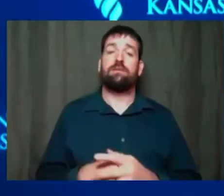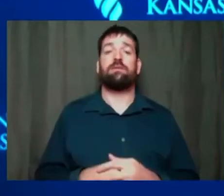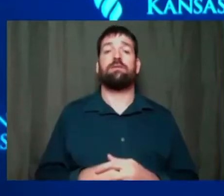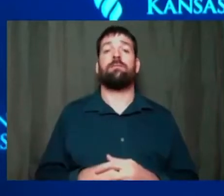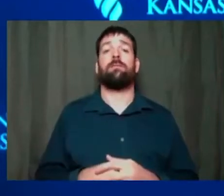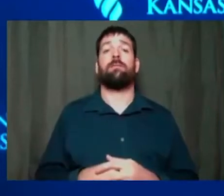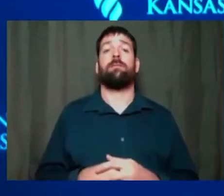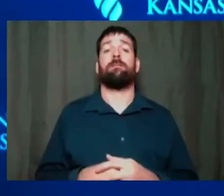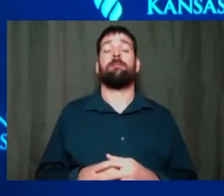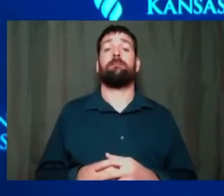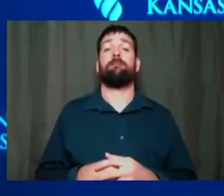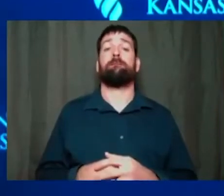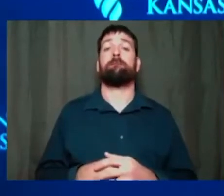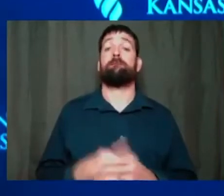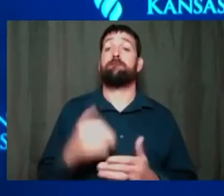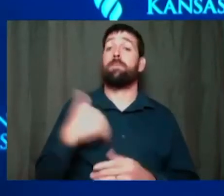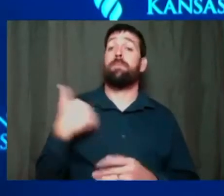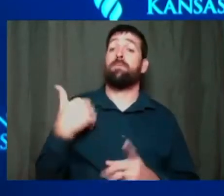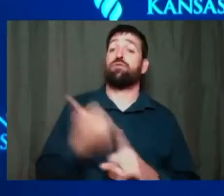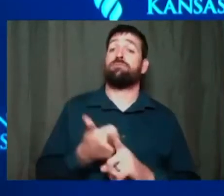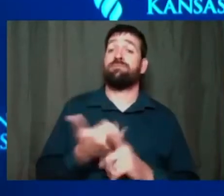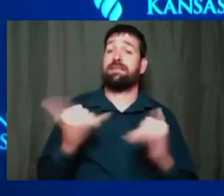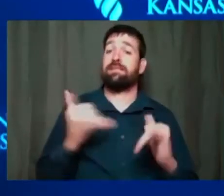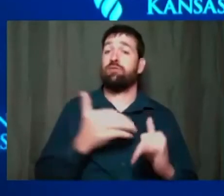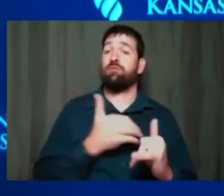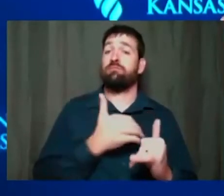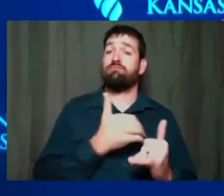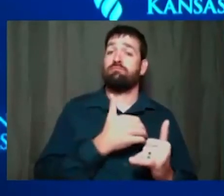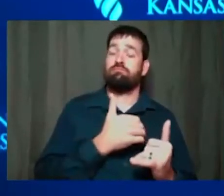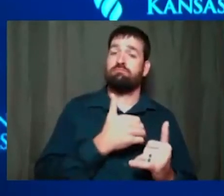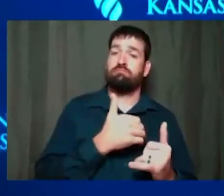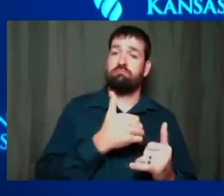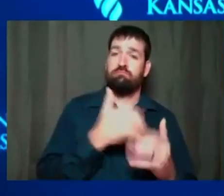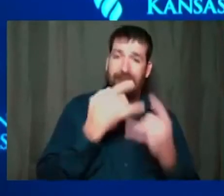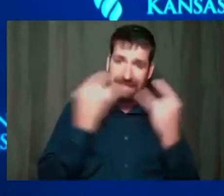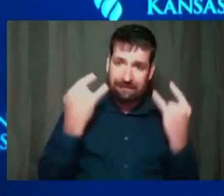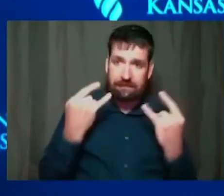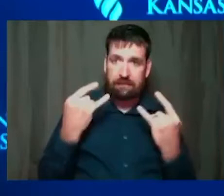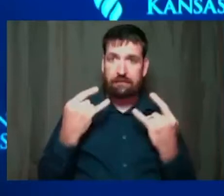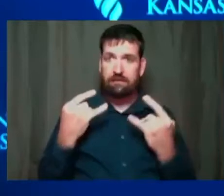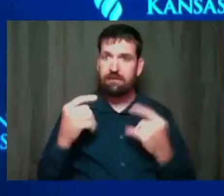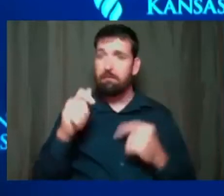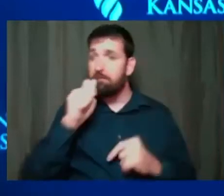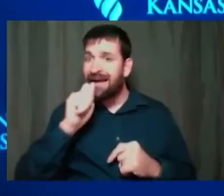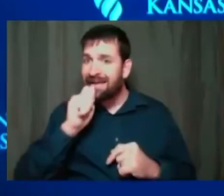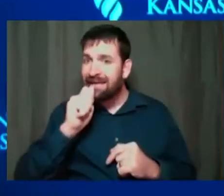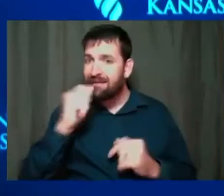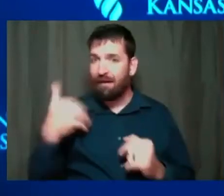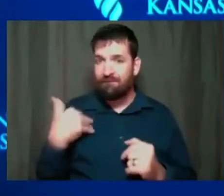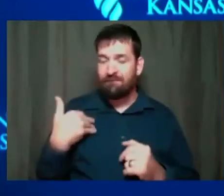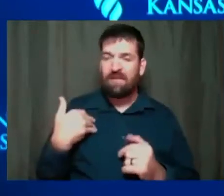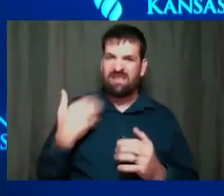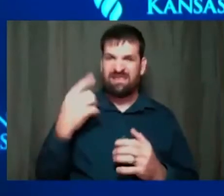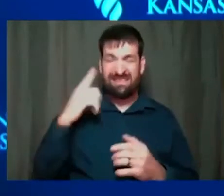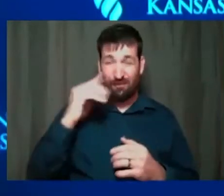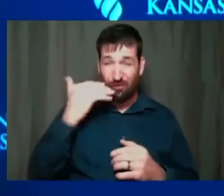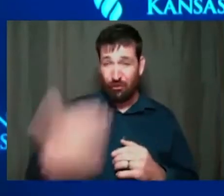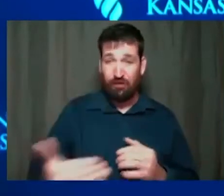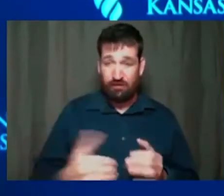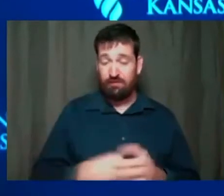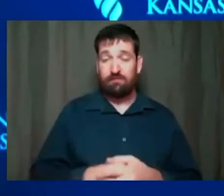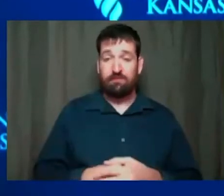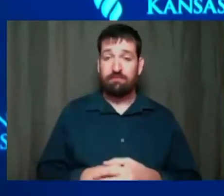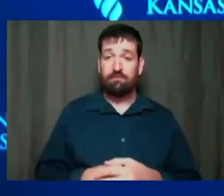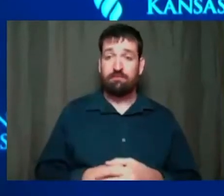The choir members are still masked, so they sing, but they're well mic'd, and they sound really good. And I think that you can make